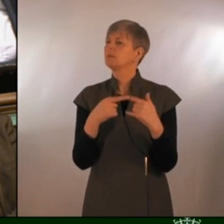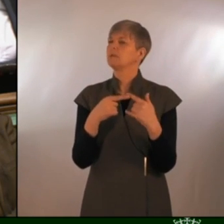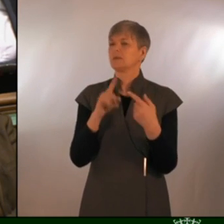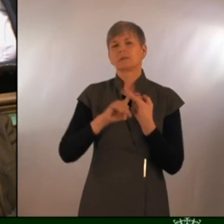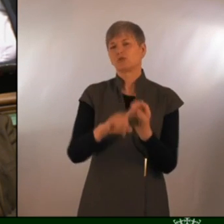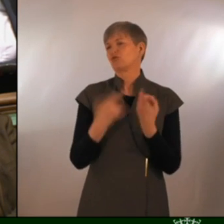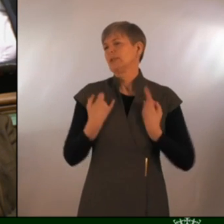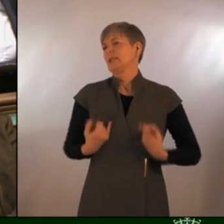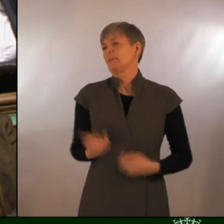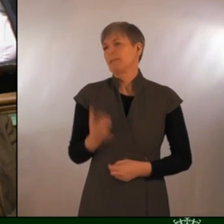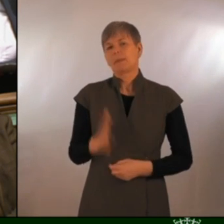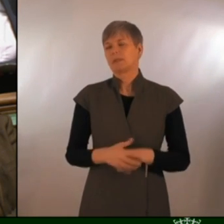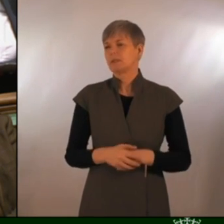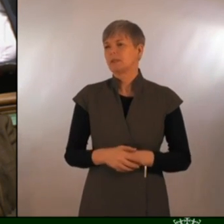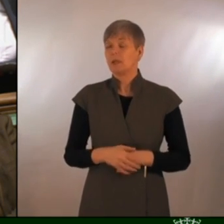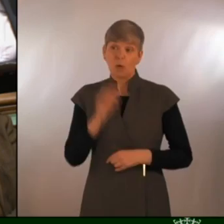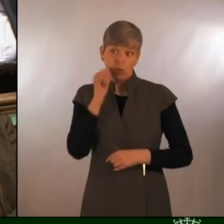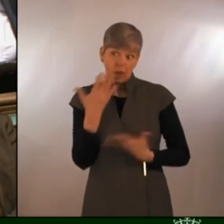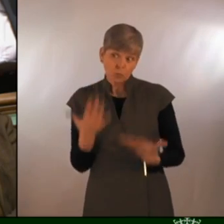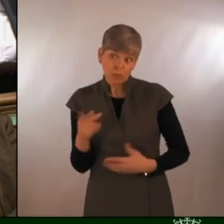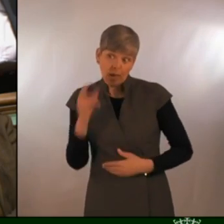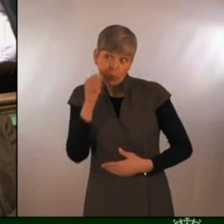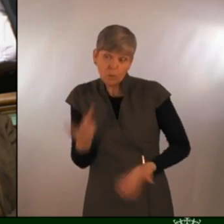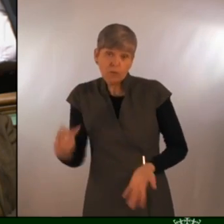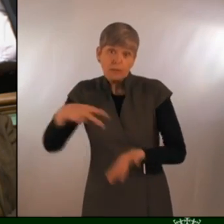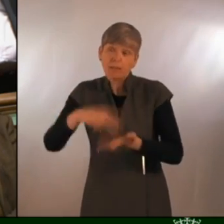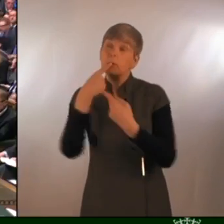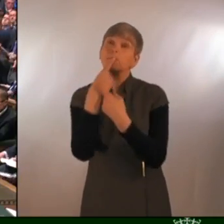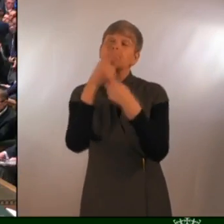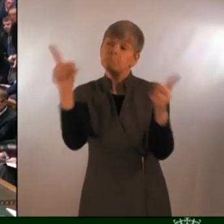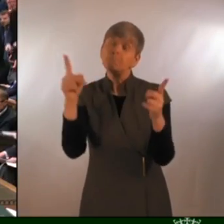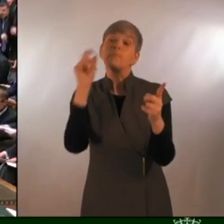and commit to raising the UK payment to the average EU level?